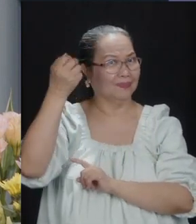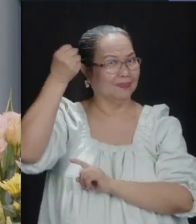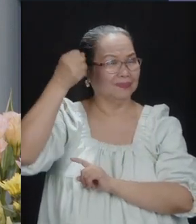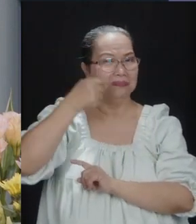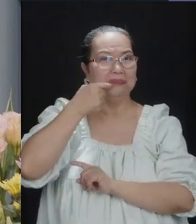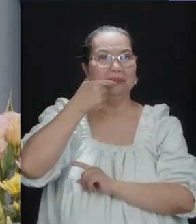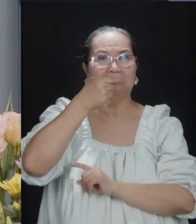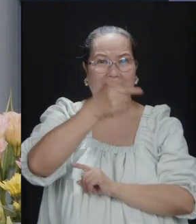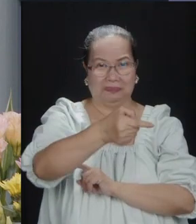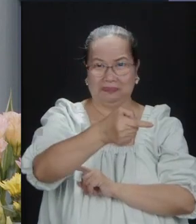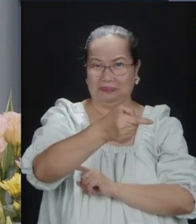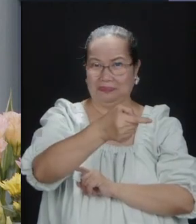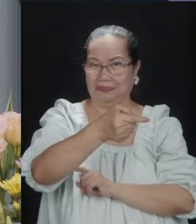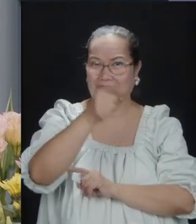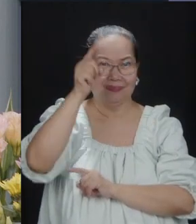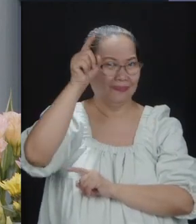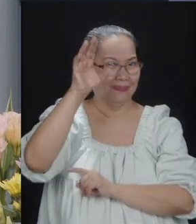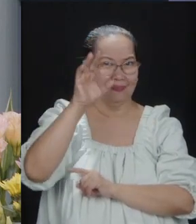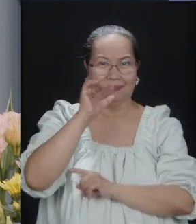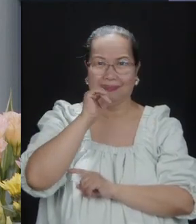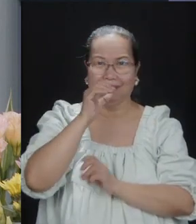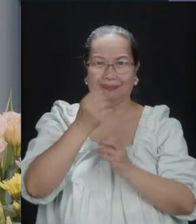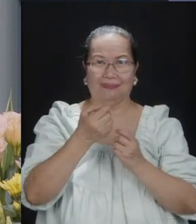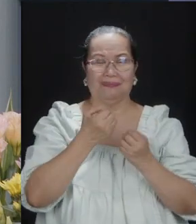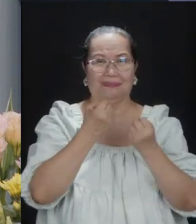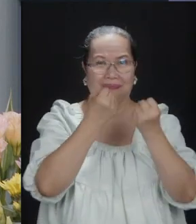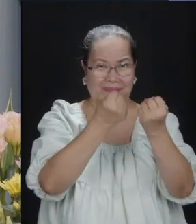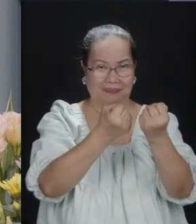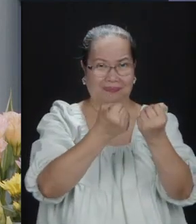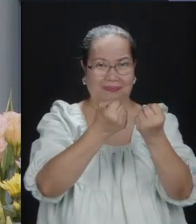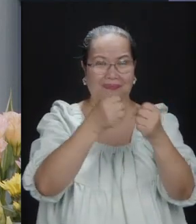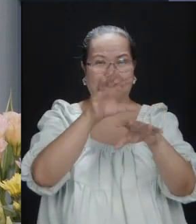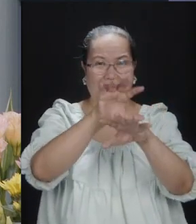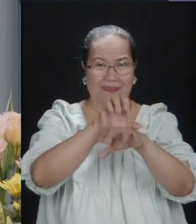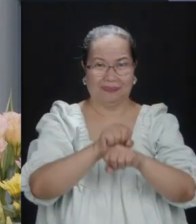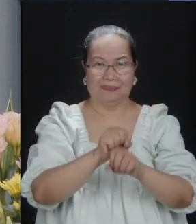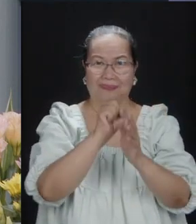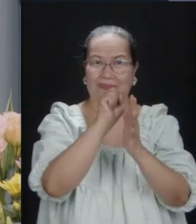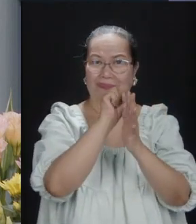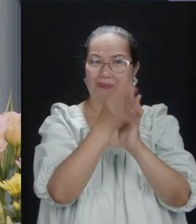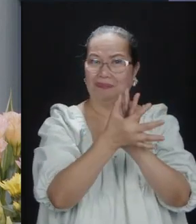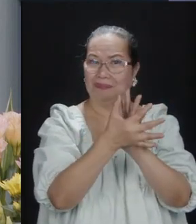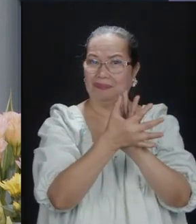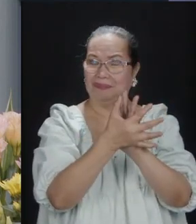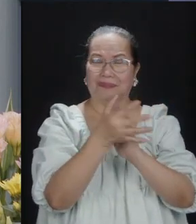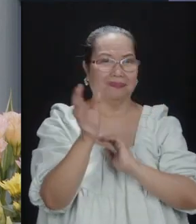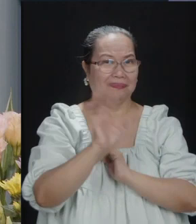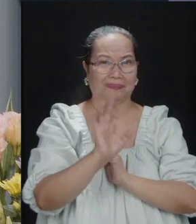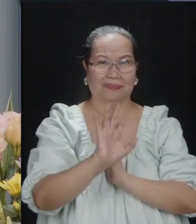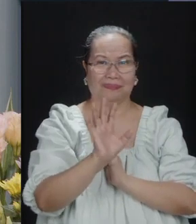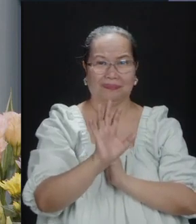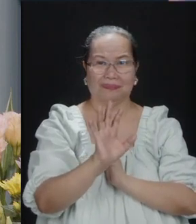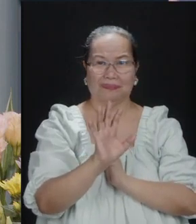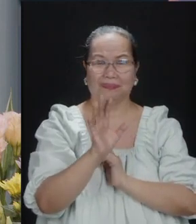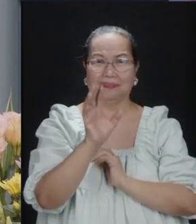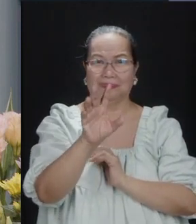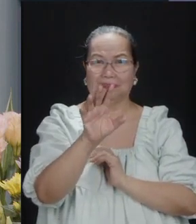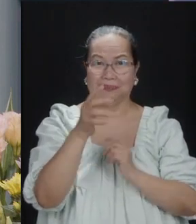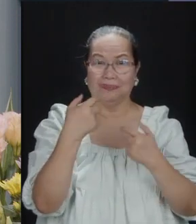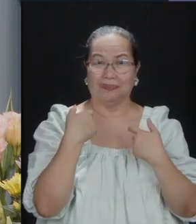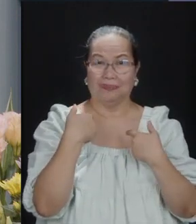So God does not endorse the practice. But you know what is true? Well, if you